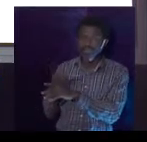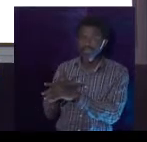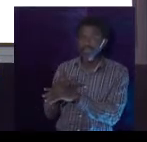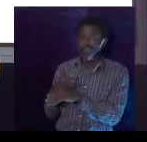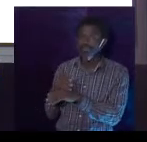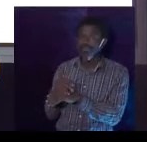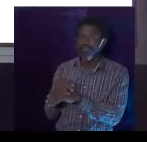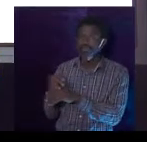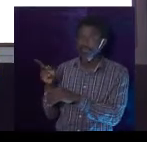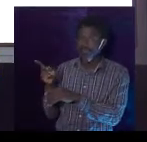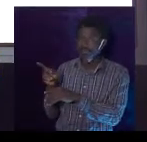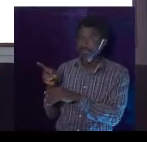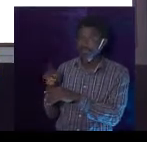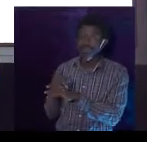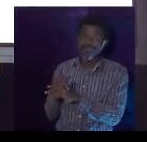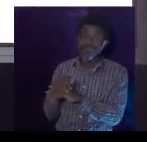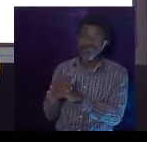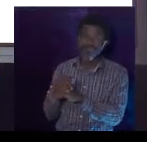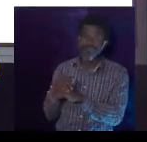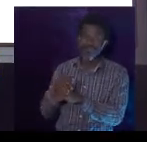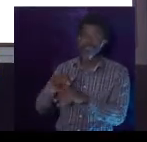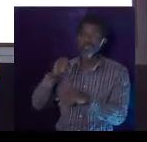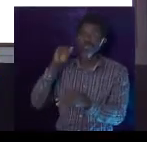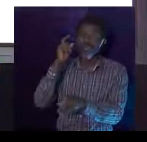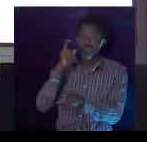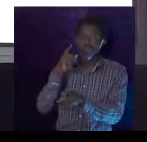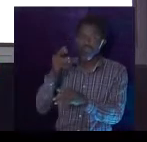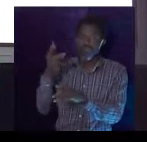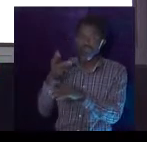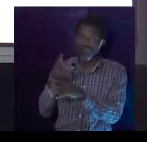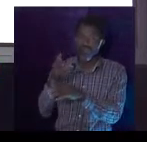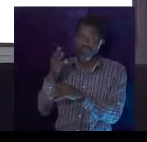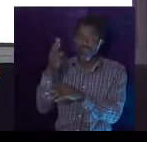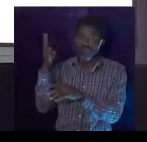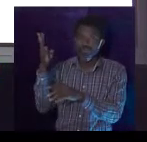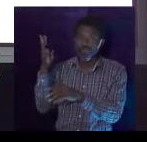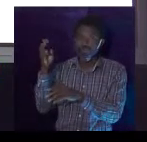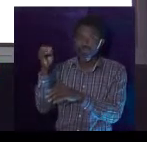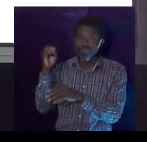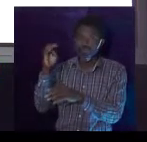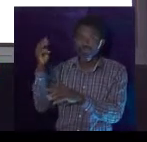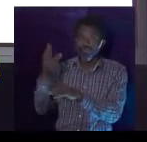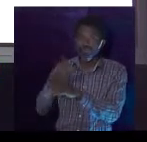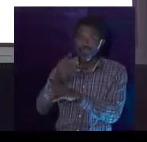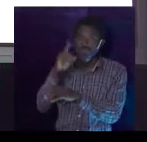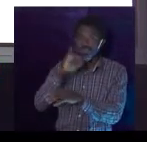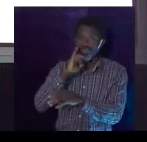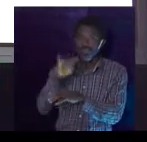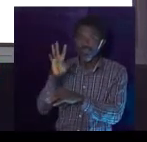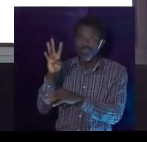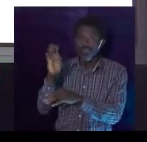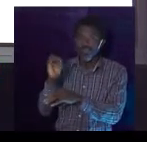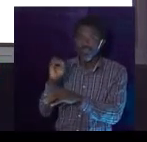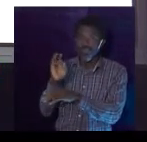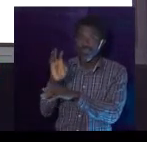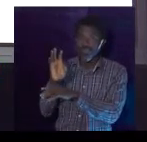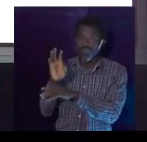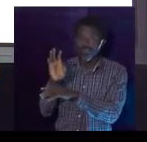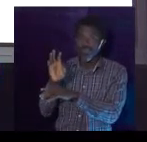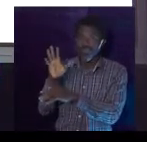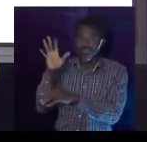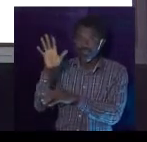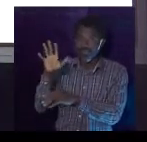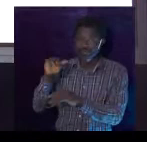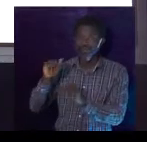40. All I simply have to do now is to resolve this side, because 40 times 1 is 40 Celsius. So let's go.